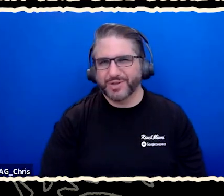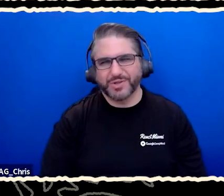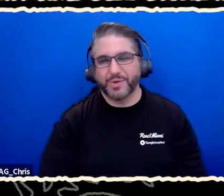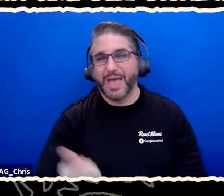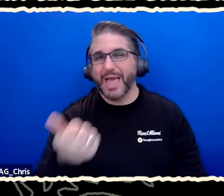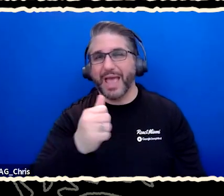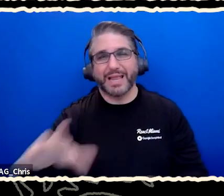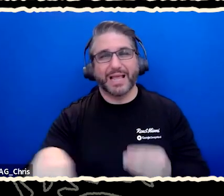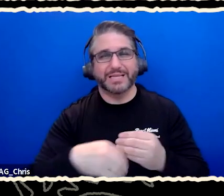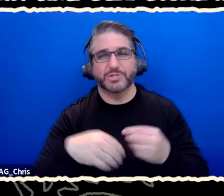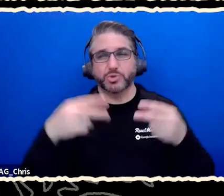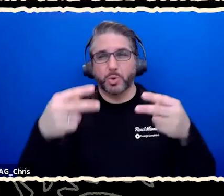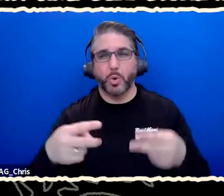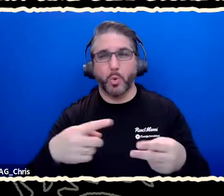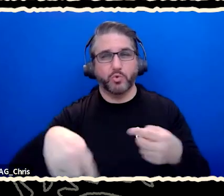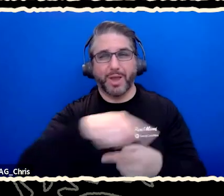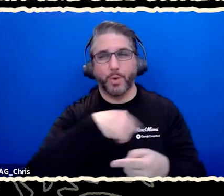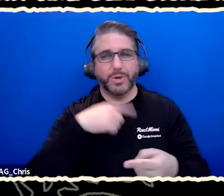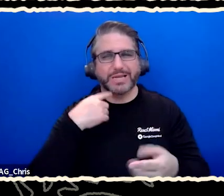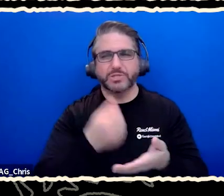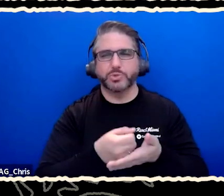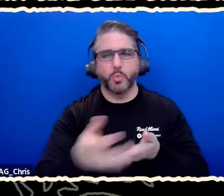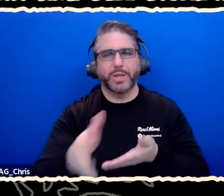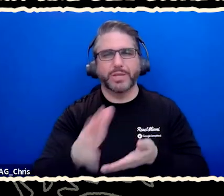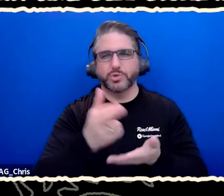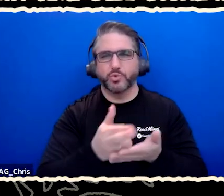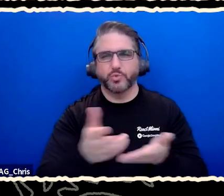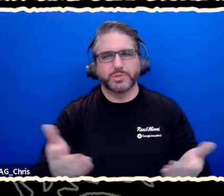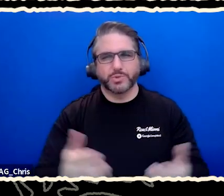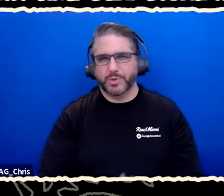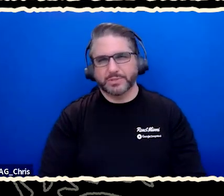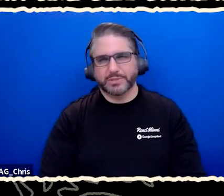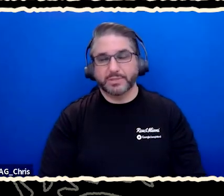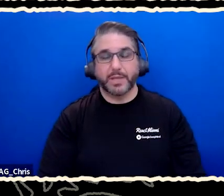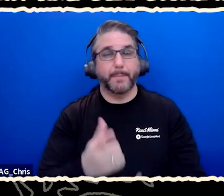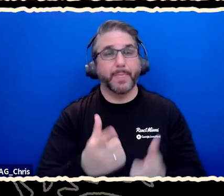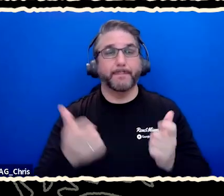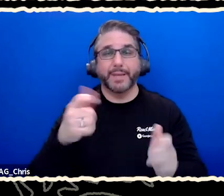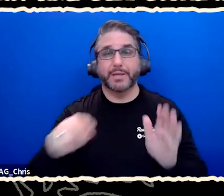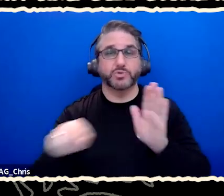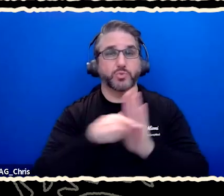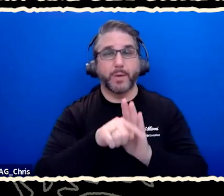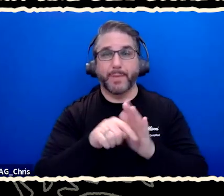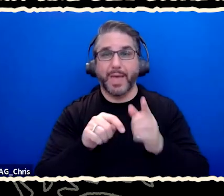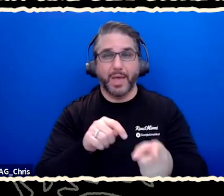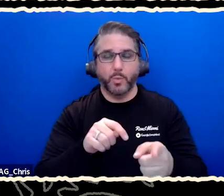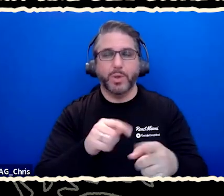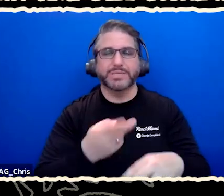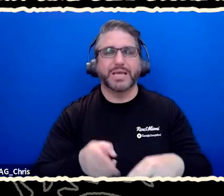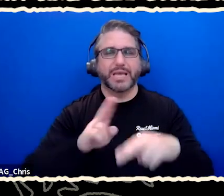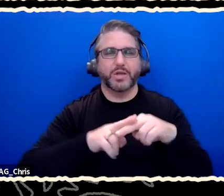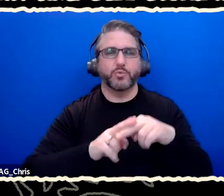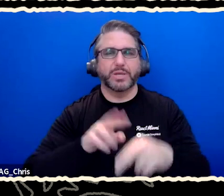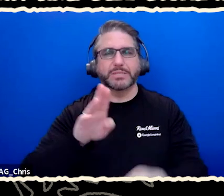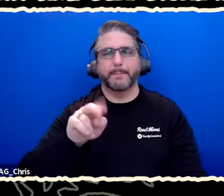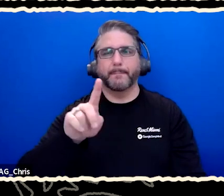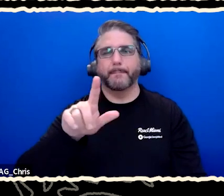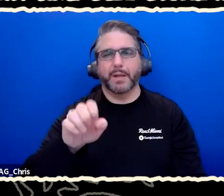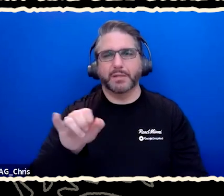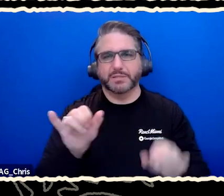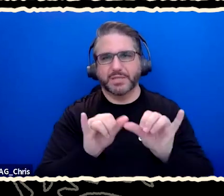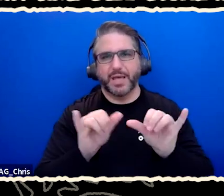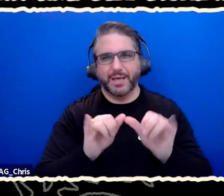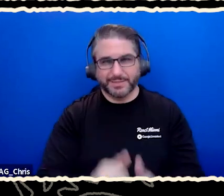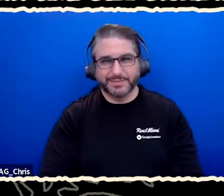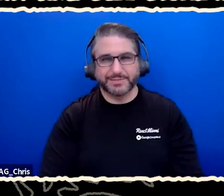any additional code around it is just a waste of resources. But the biggest drawback was an increase in bundle size.